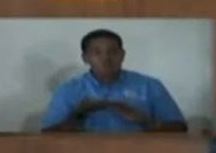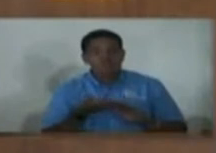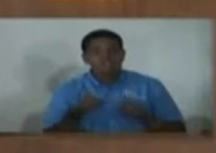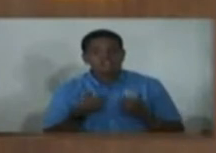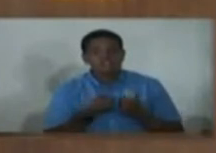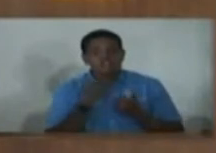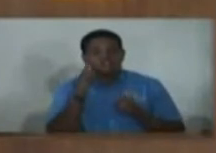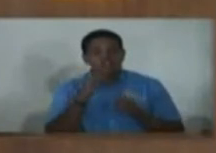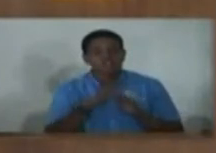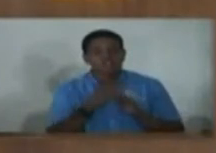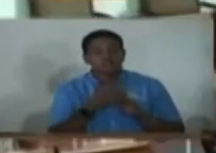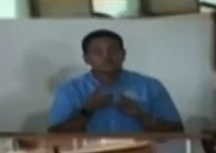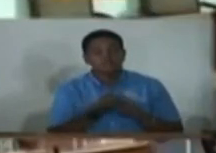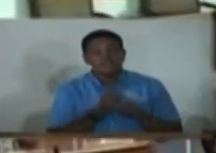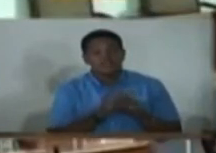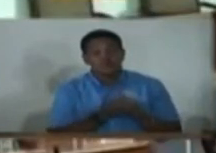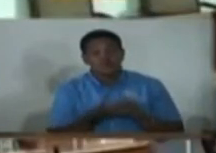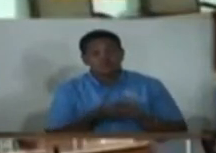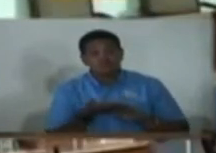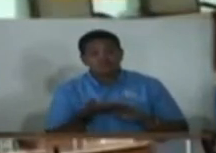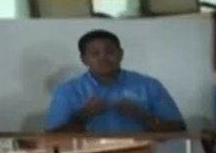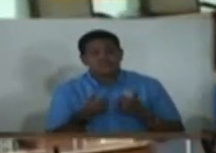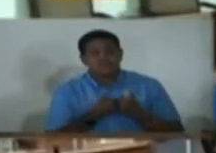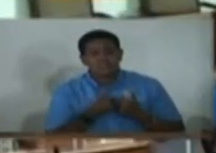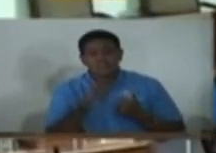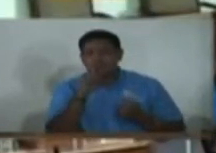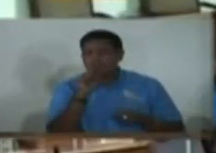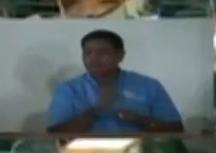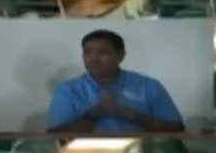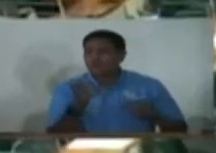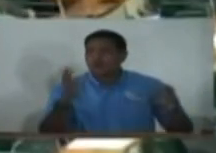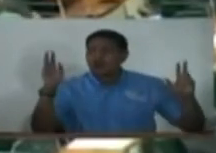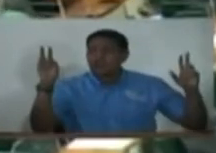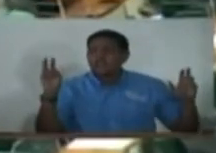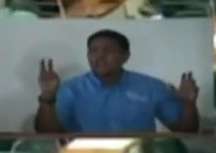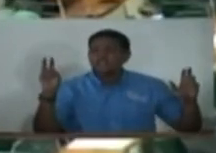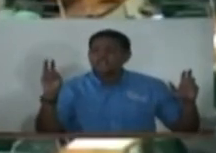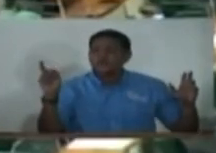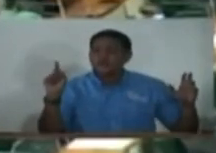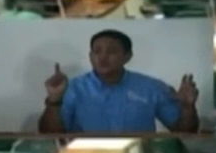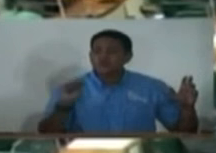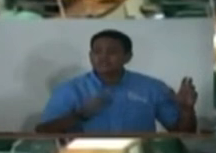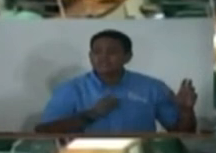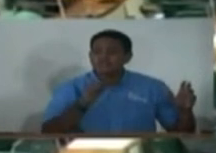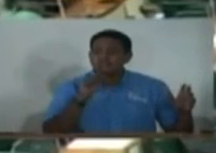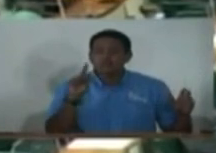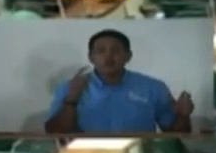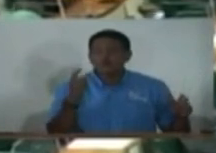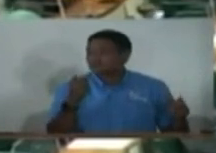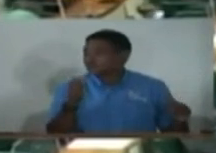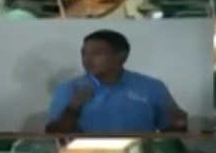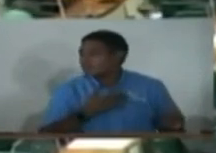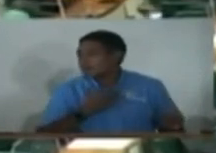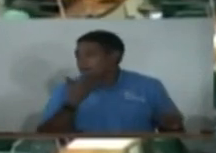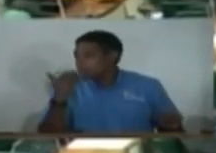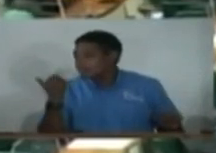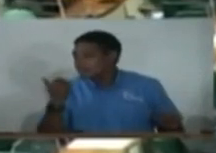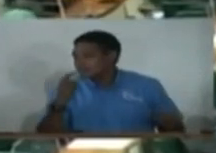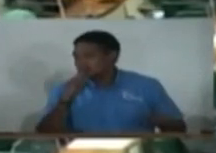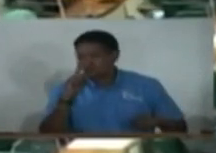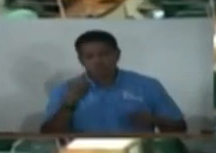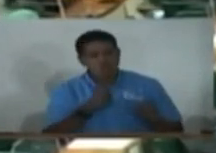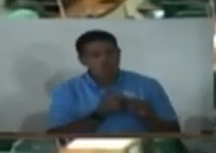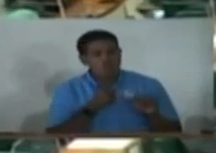Jamaica, and it is an issue which I have always tried my best to